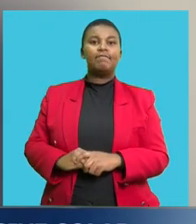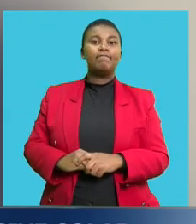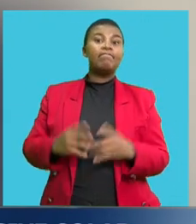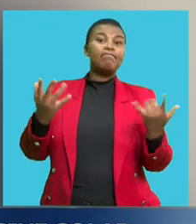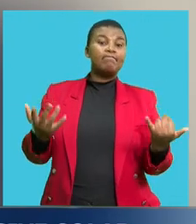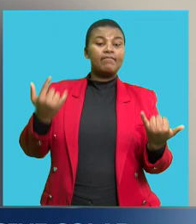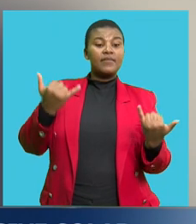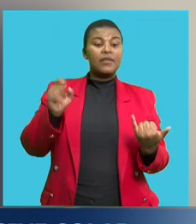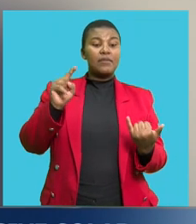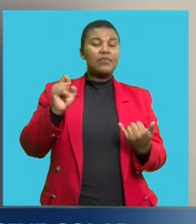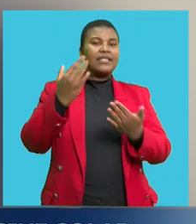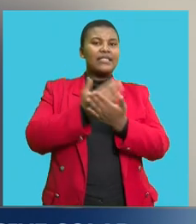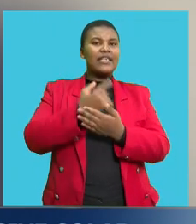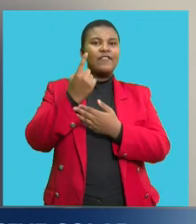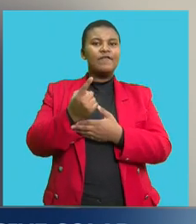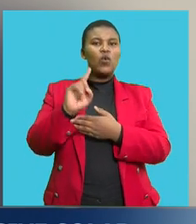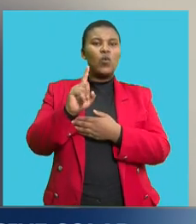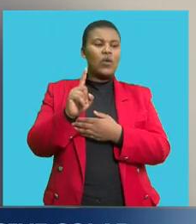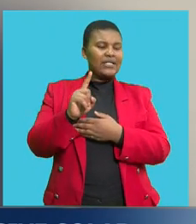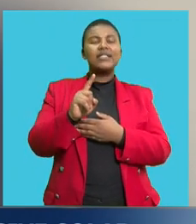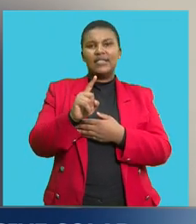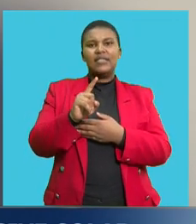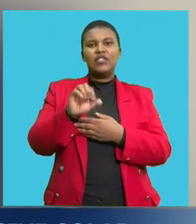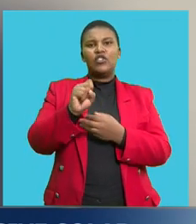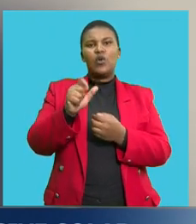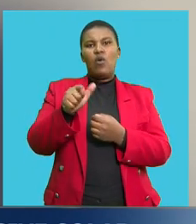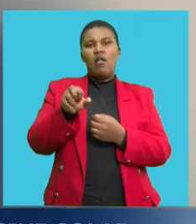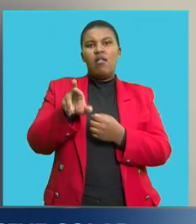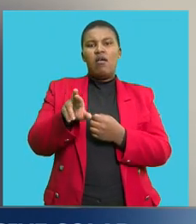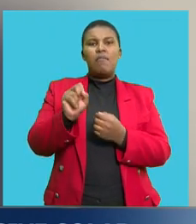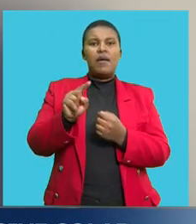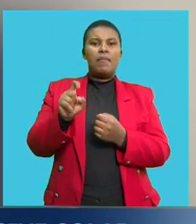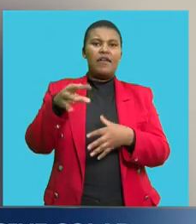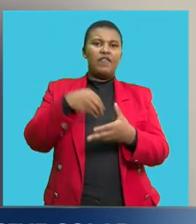position. We also don't save on the Section 12B solar incentive by